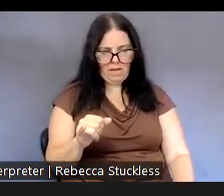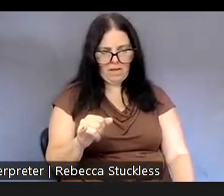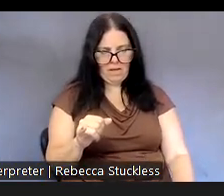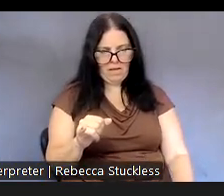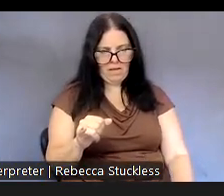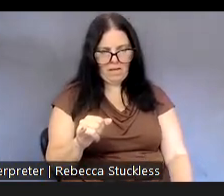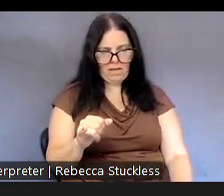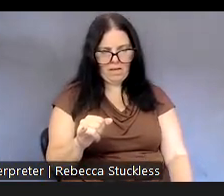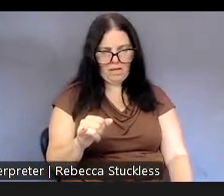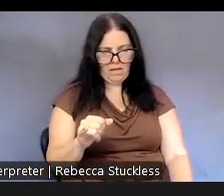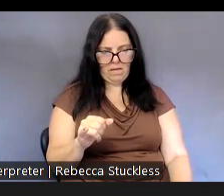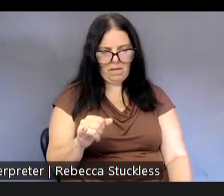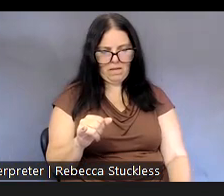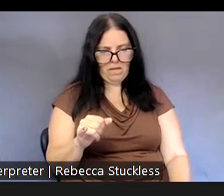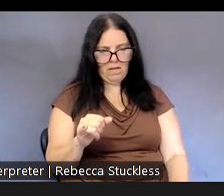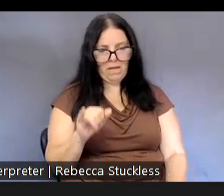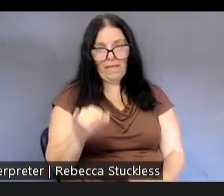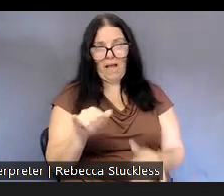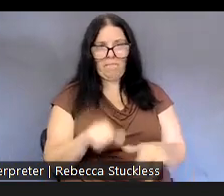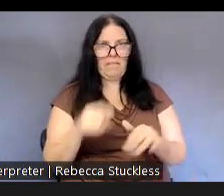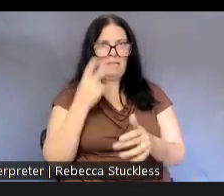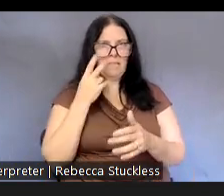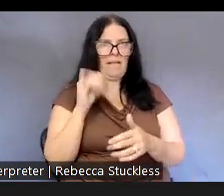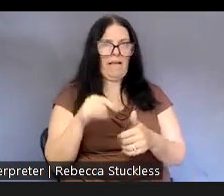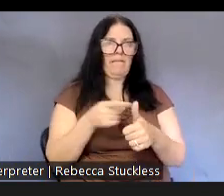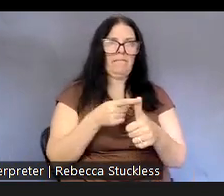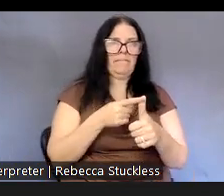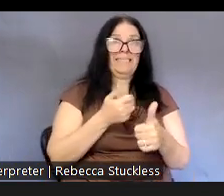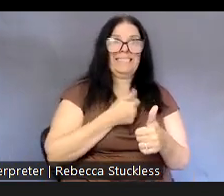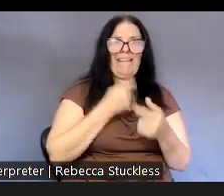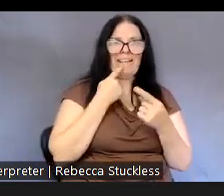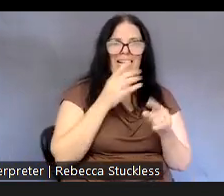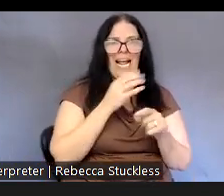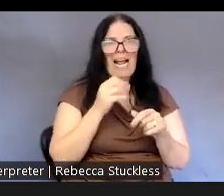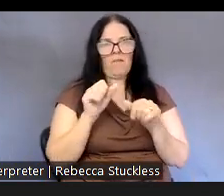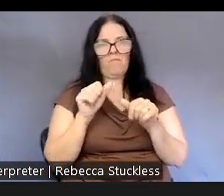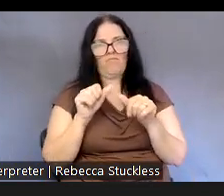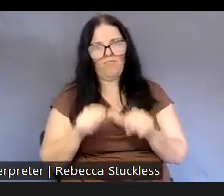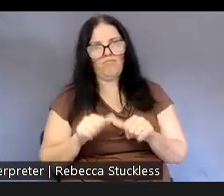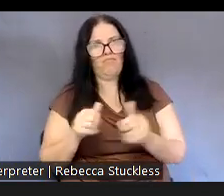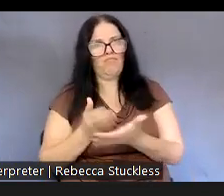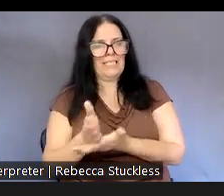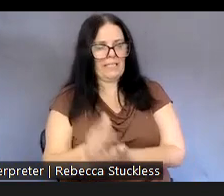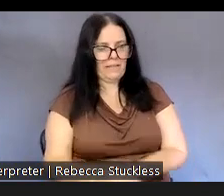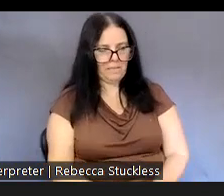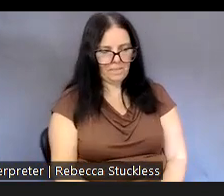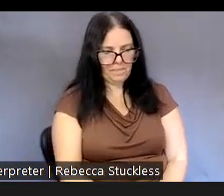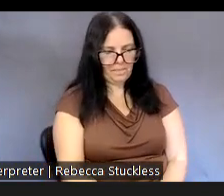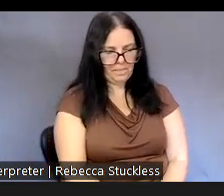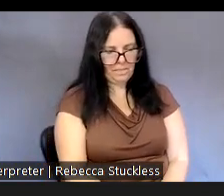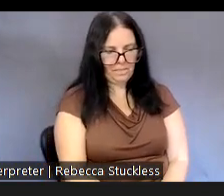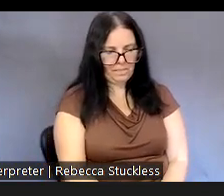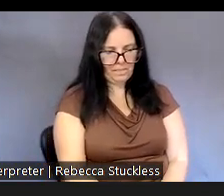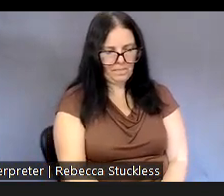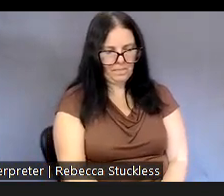qualities mentioned so frequently today, self-efficacy and resilience. That's about all